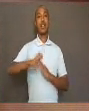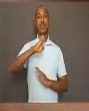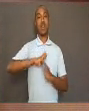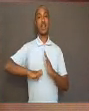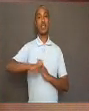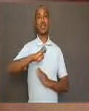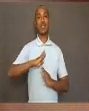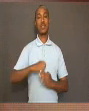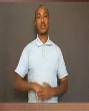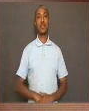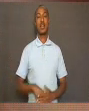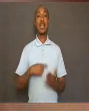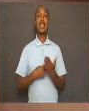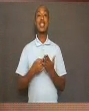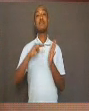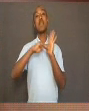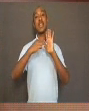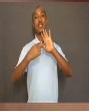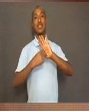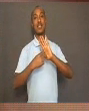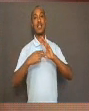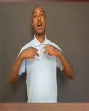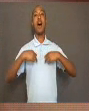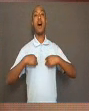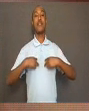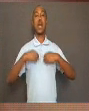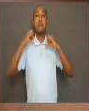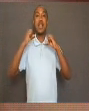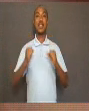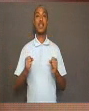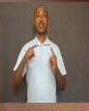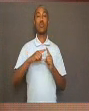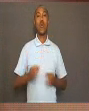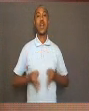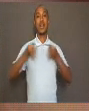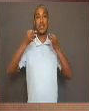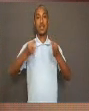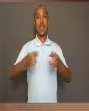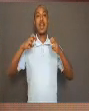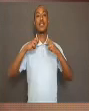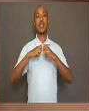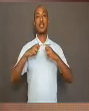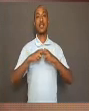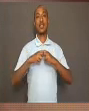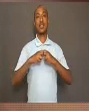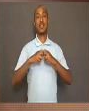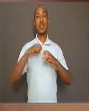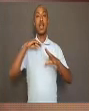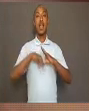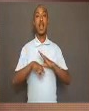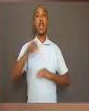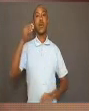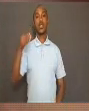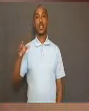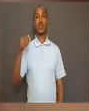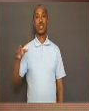electrolytes. This means they have the ability to conduct electricity in